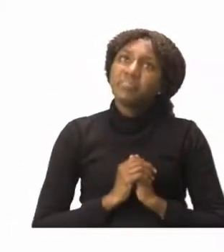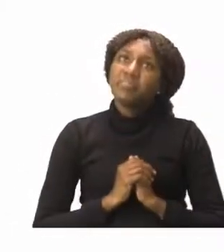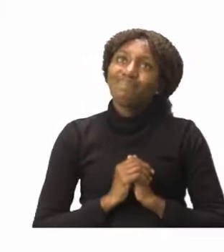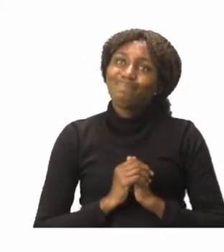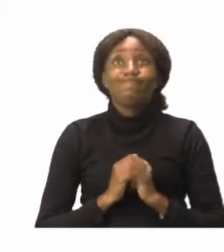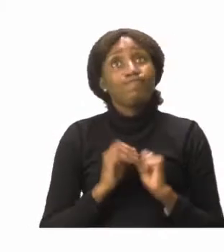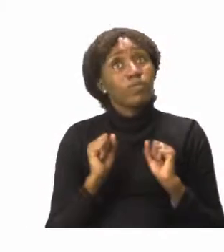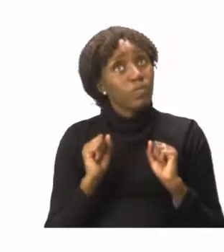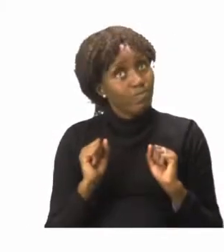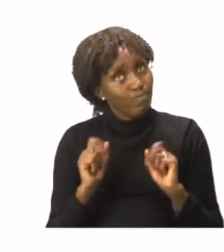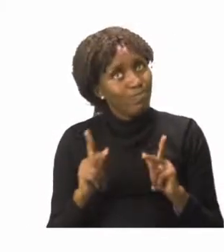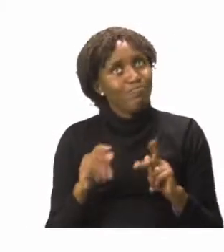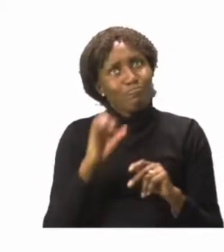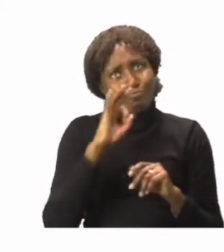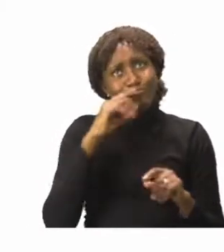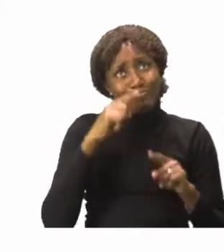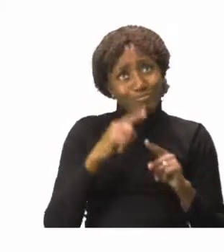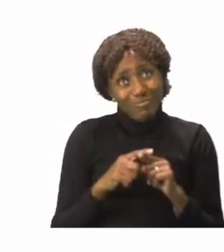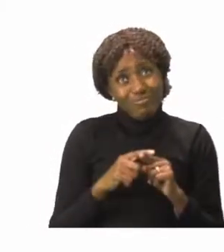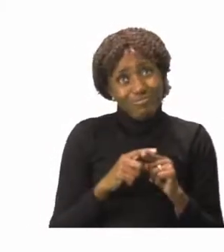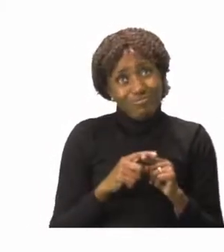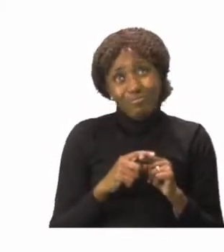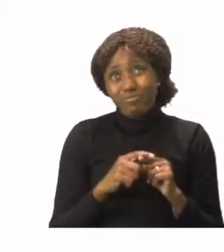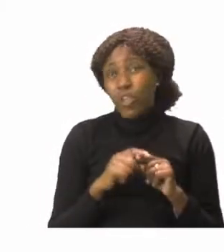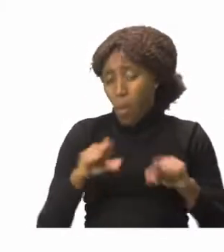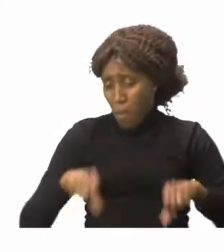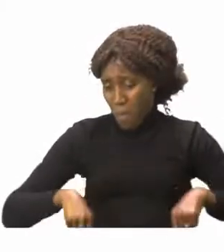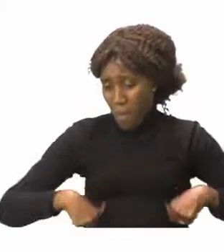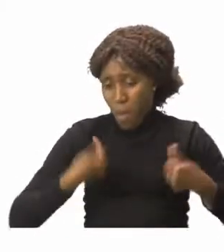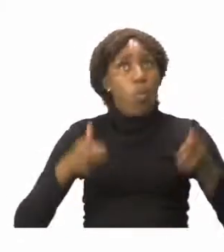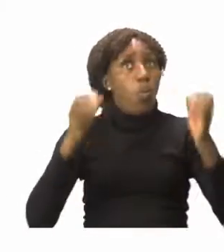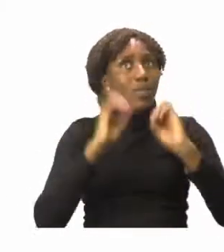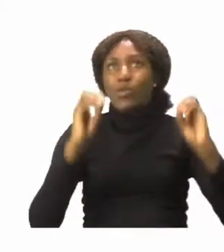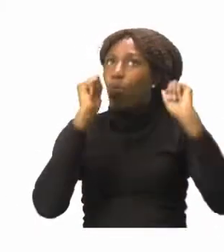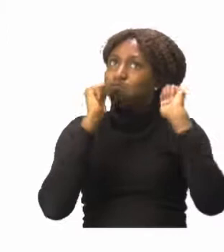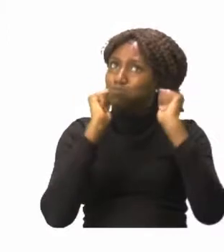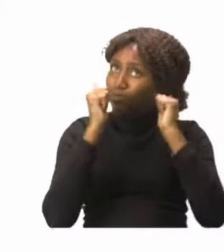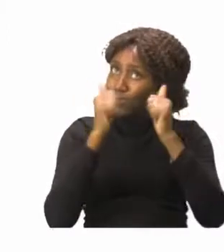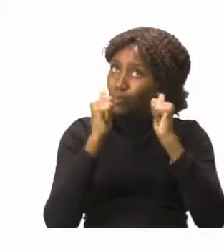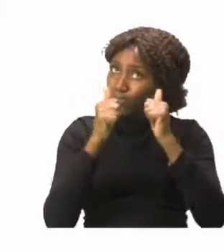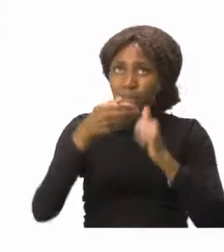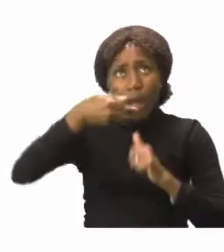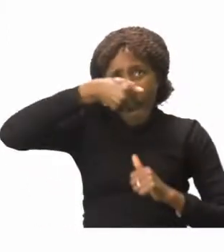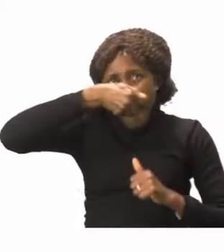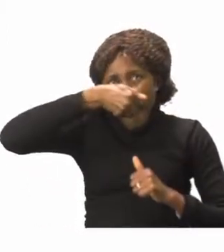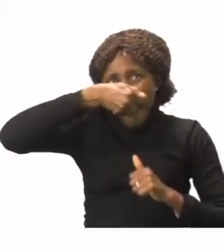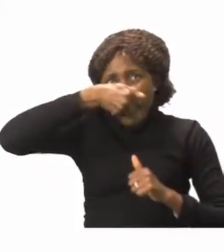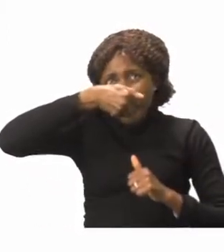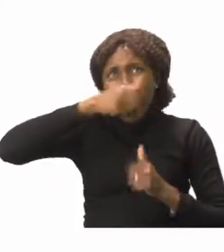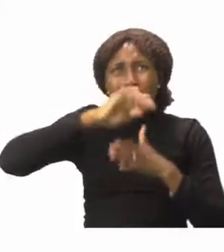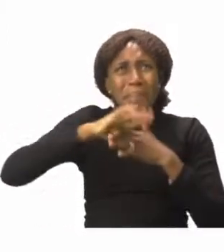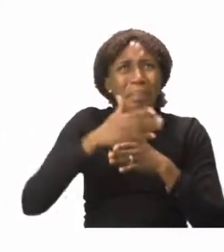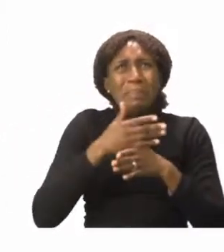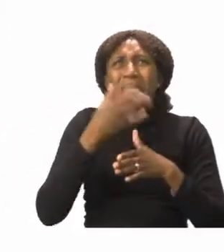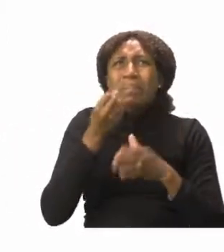Well, if you said that it was not healthy, good job. A pizza, because of all